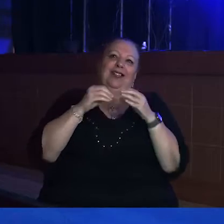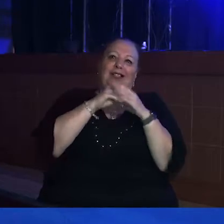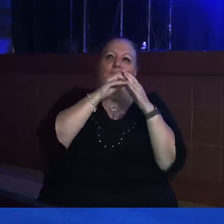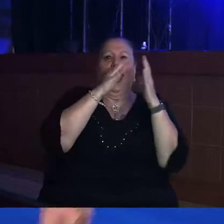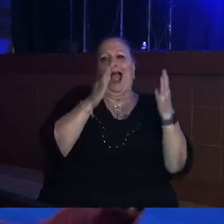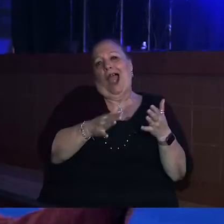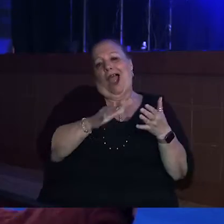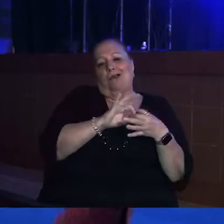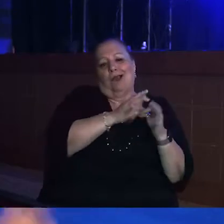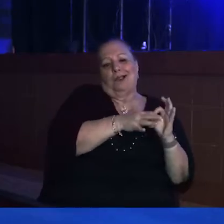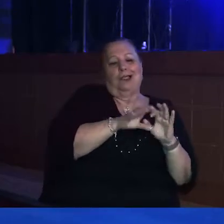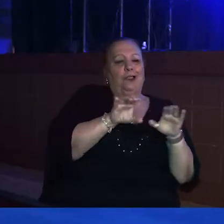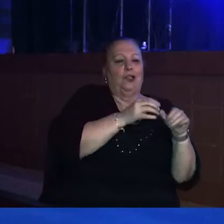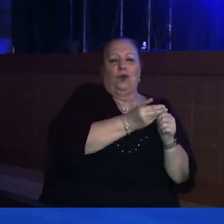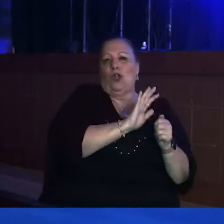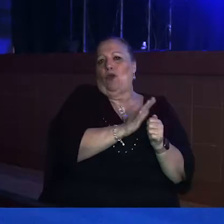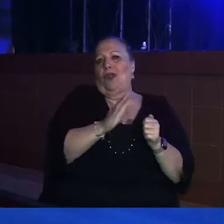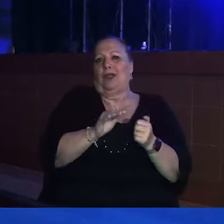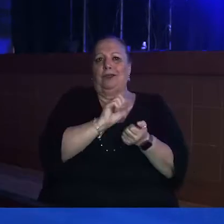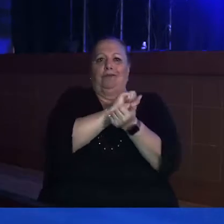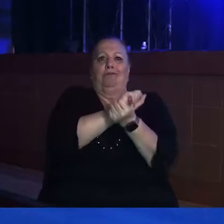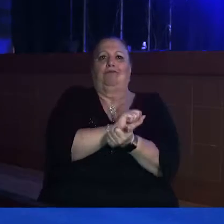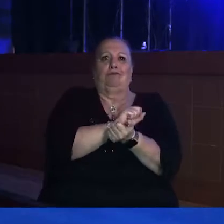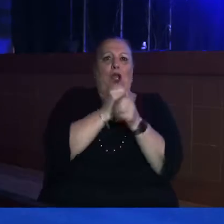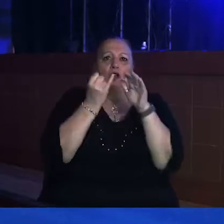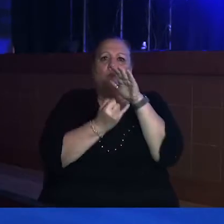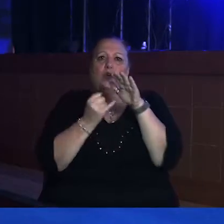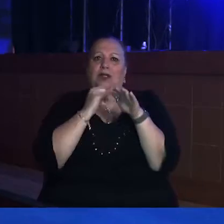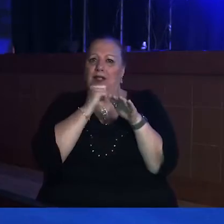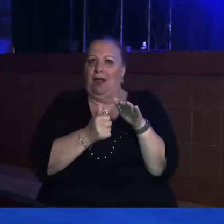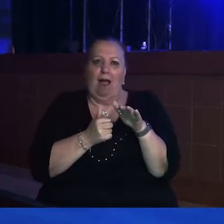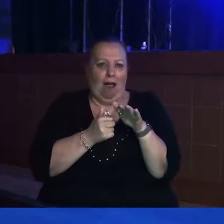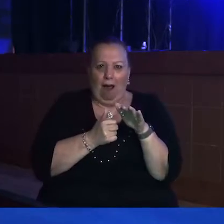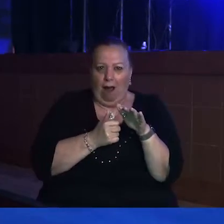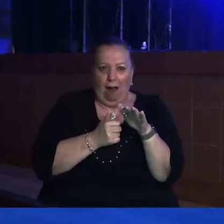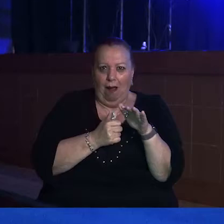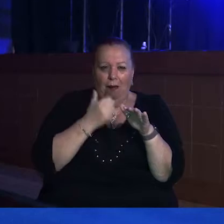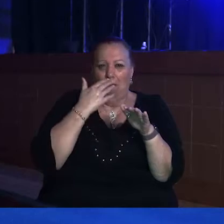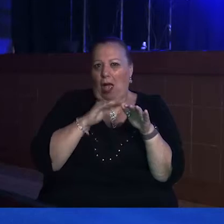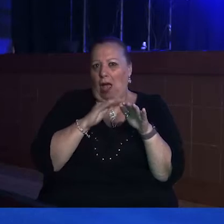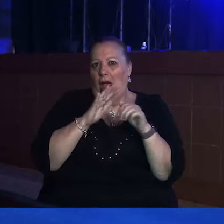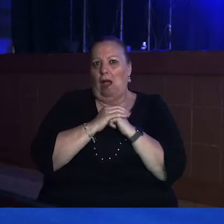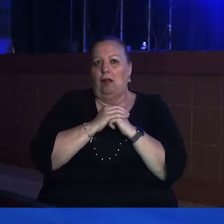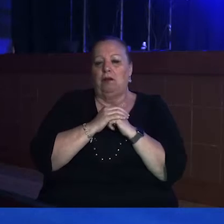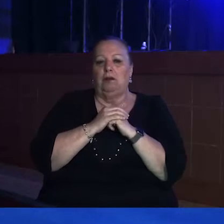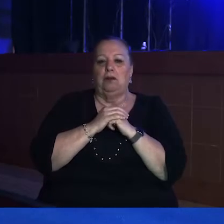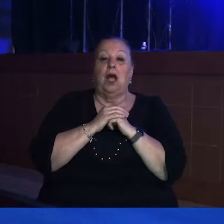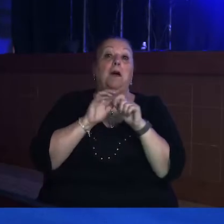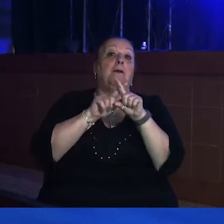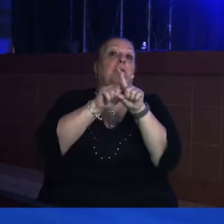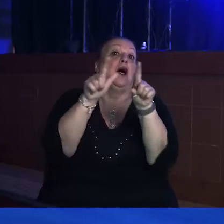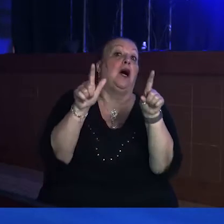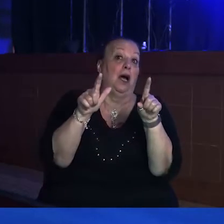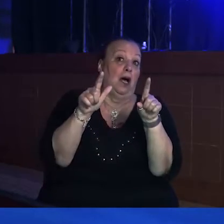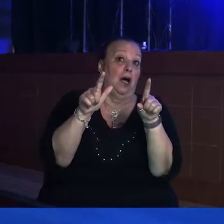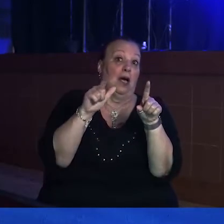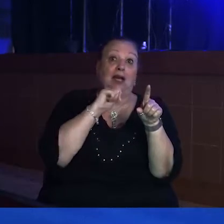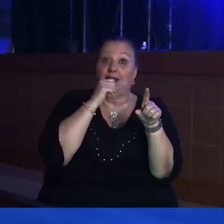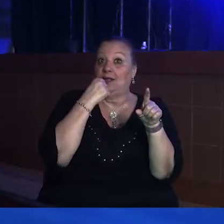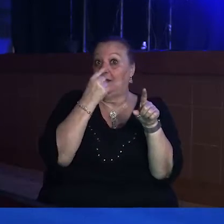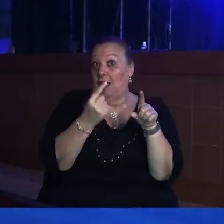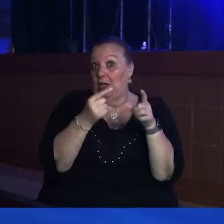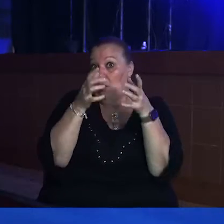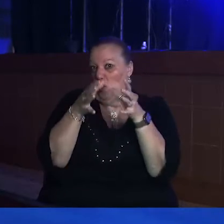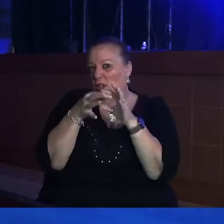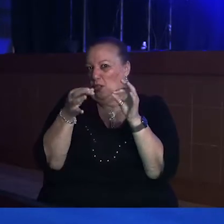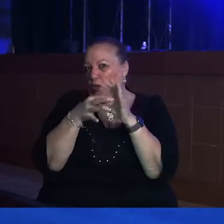his own stuff. He's quarantined. Not too bad of a deal. But I neglected to tell you the rest of the story, the